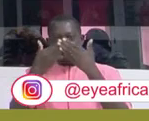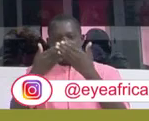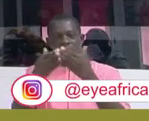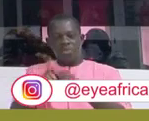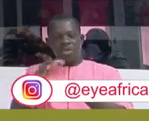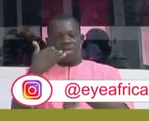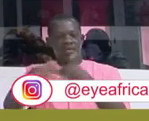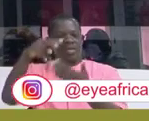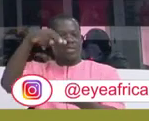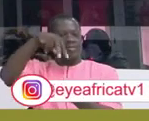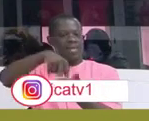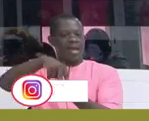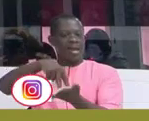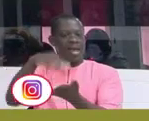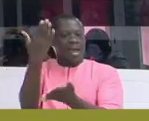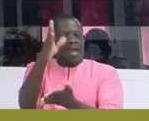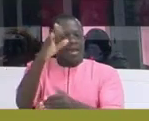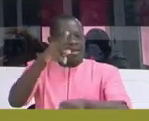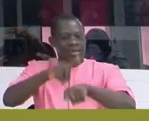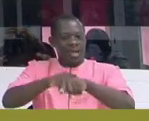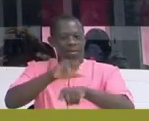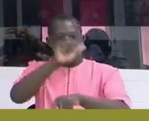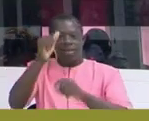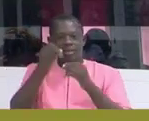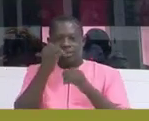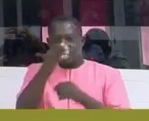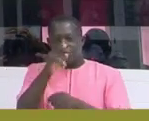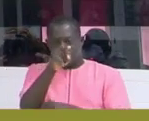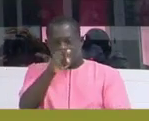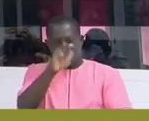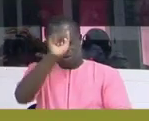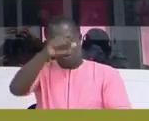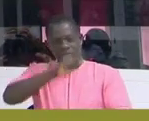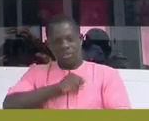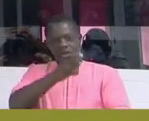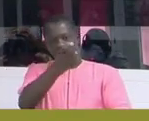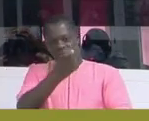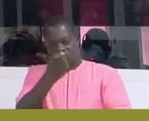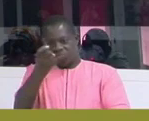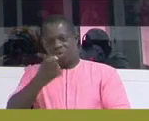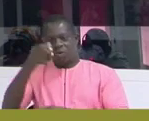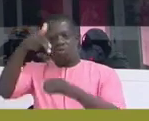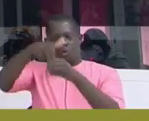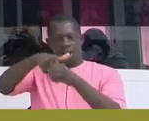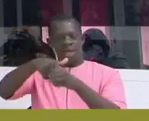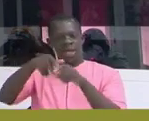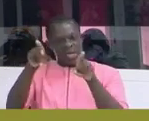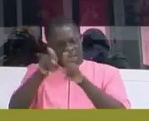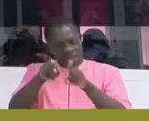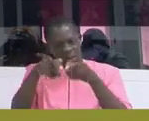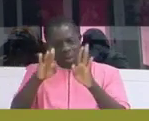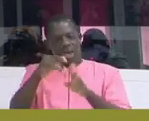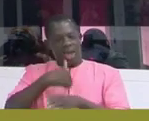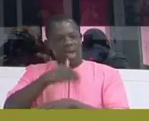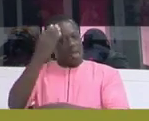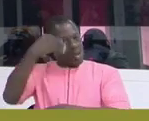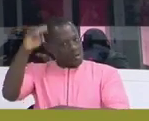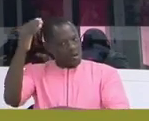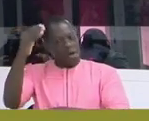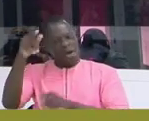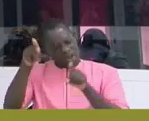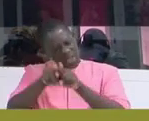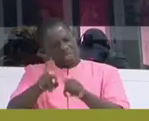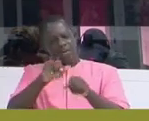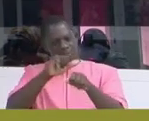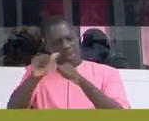room. I told him and I never stood any time and tell you that Charles, you are stealing gas oil and the same way